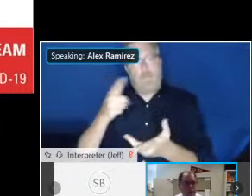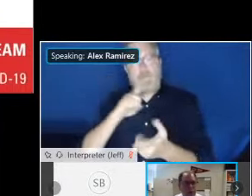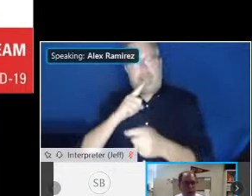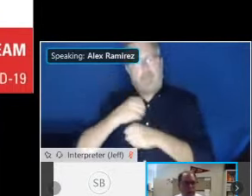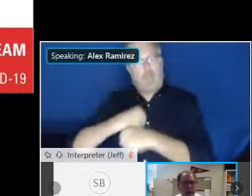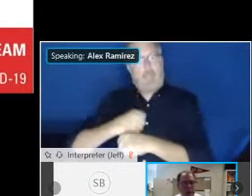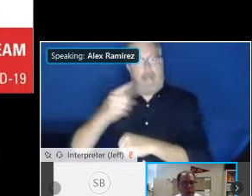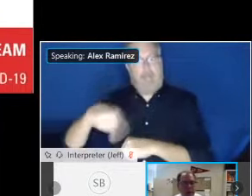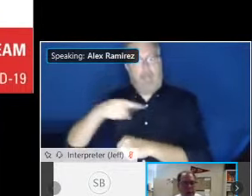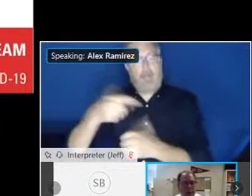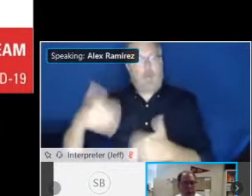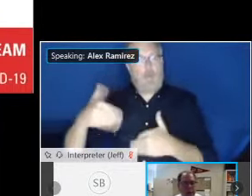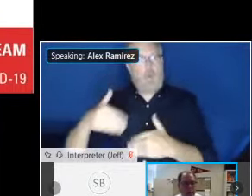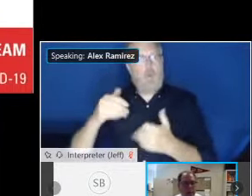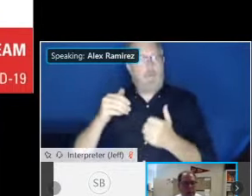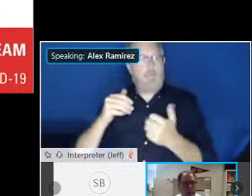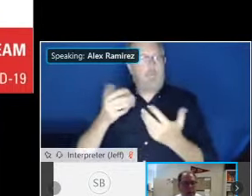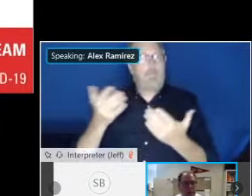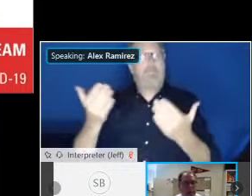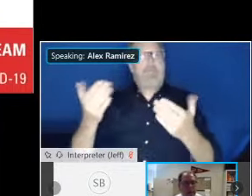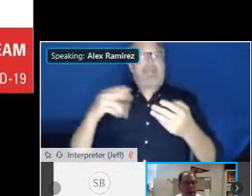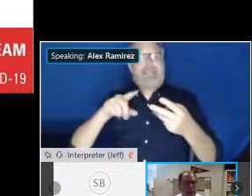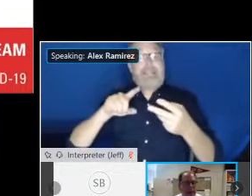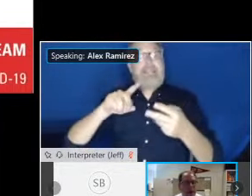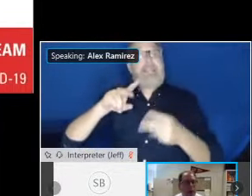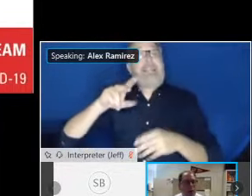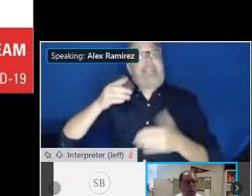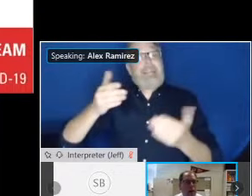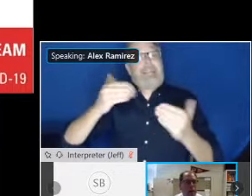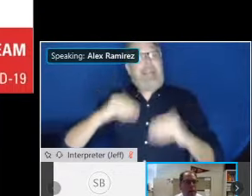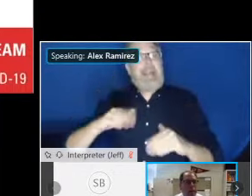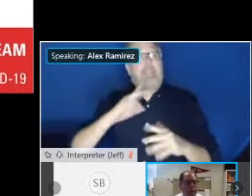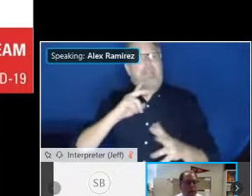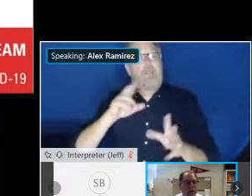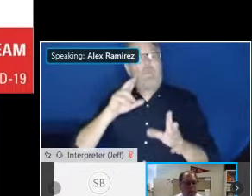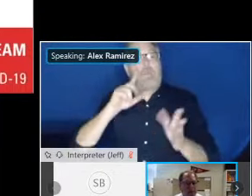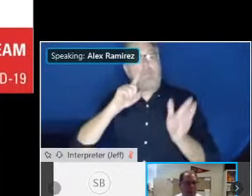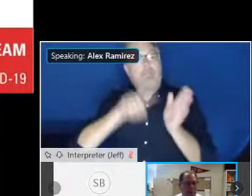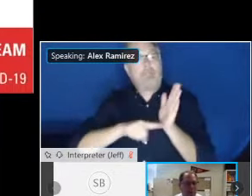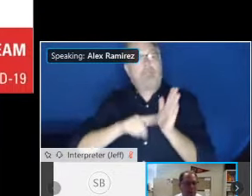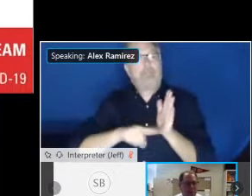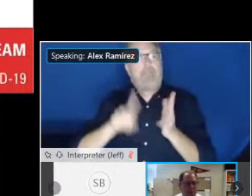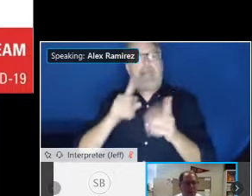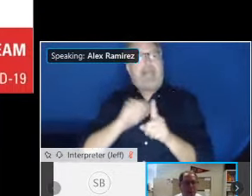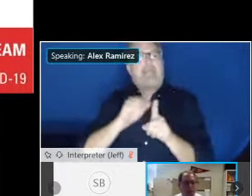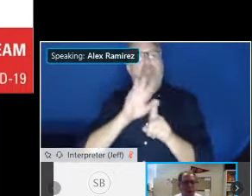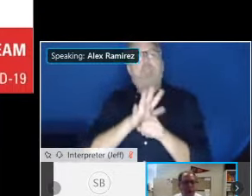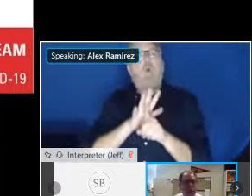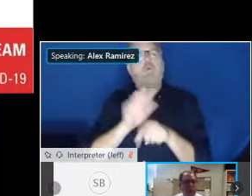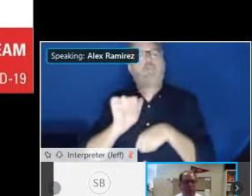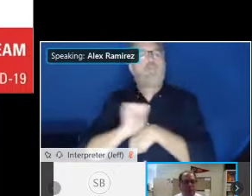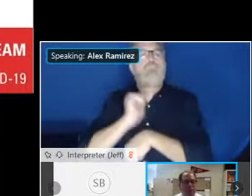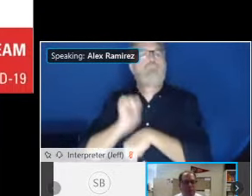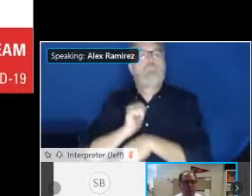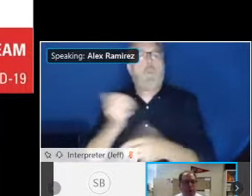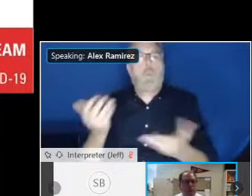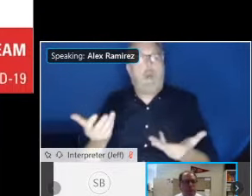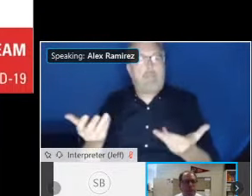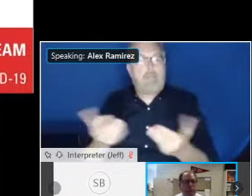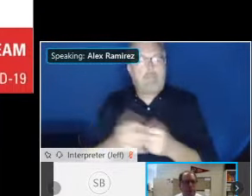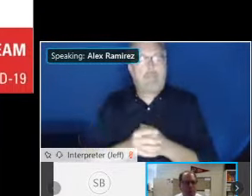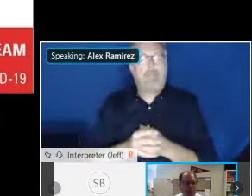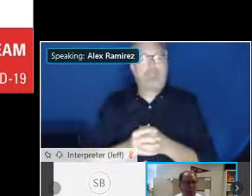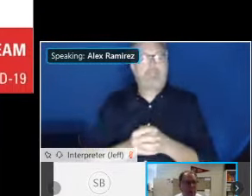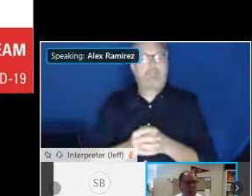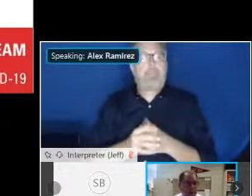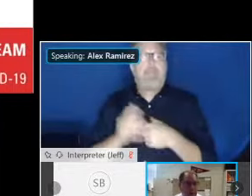right? So then the next thing we need to look at is what is the risk of exposure? So the risk of